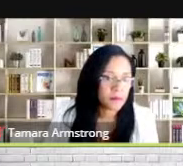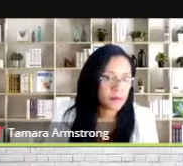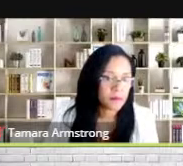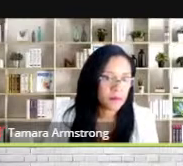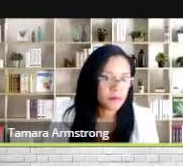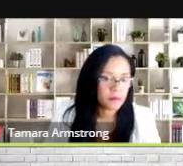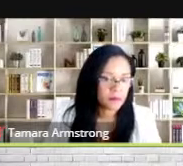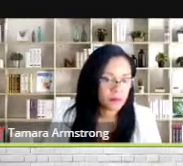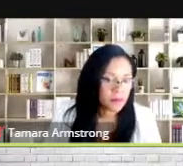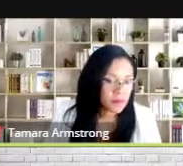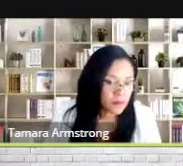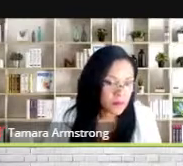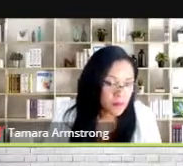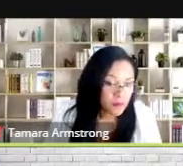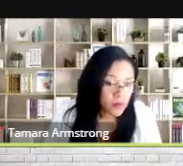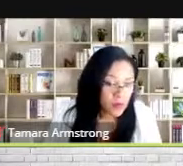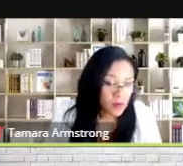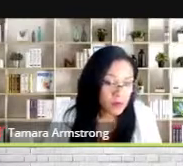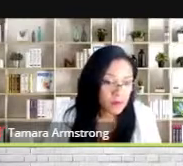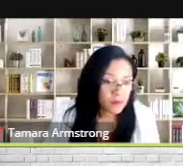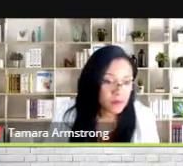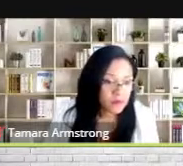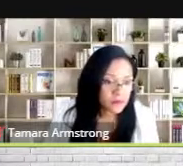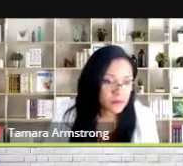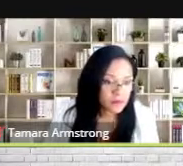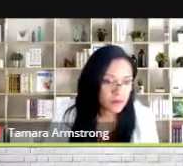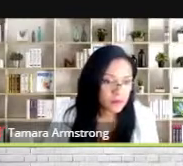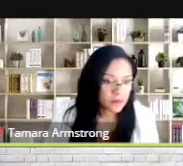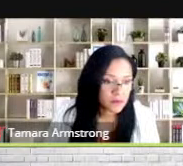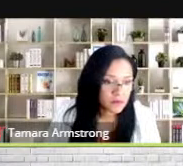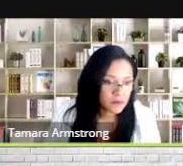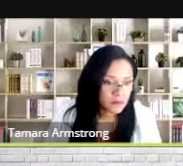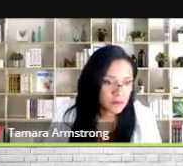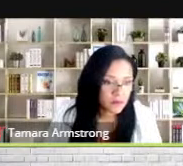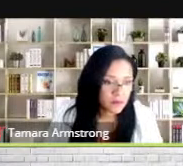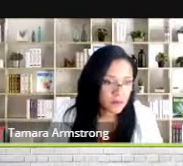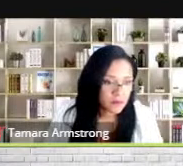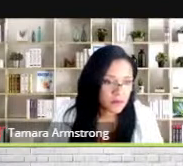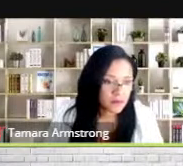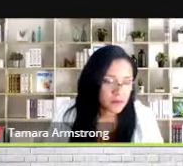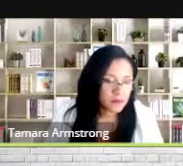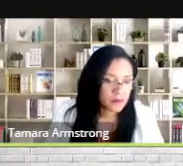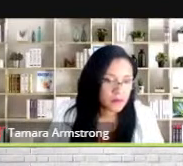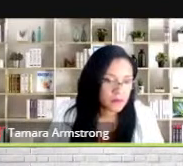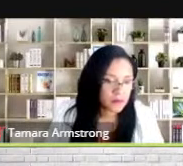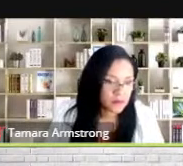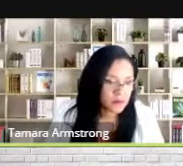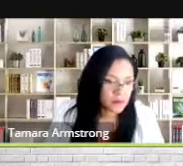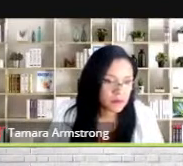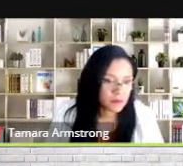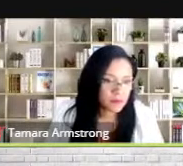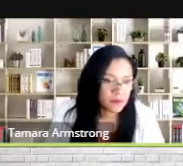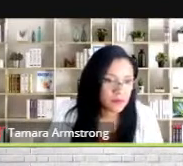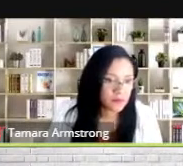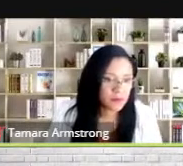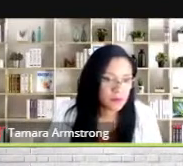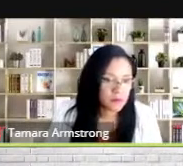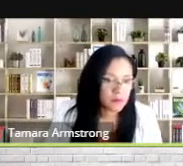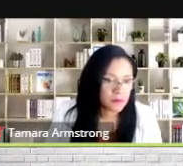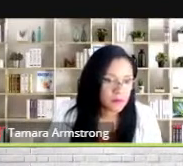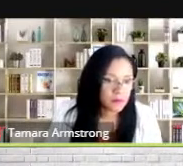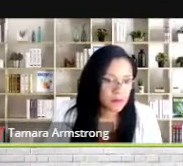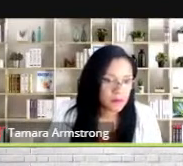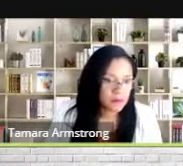Going once, Hello. going- Yes, you're on. Hi, can you guys hear me? We can Thank hear you for your time. I'll be succinct. I have a